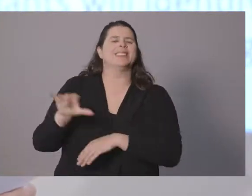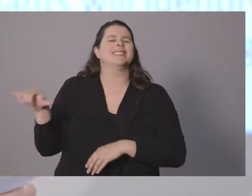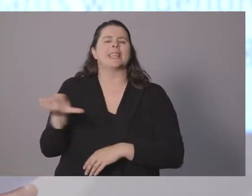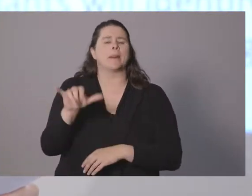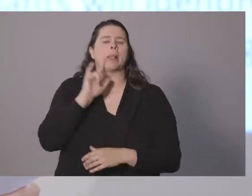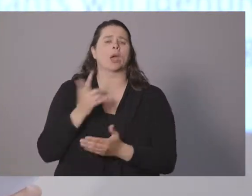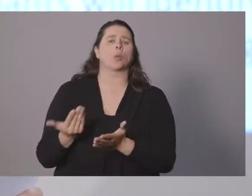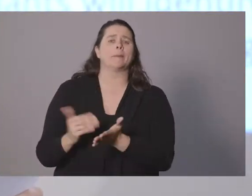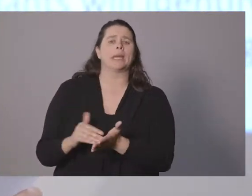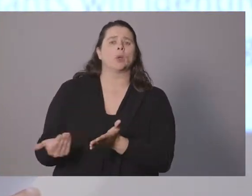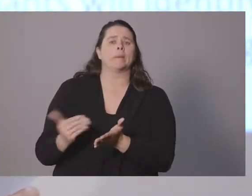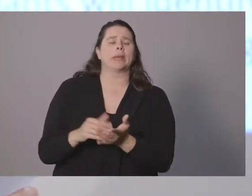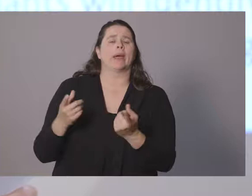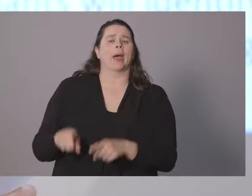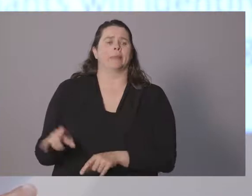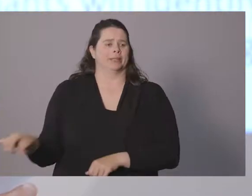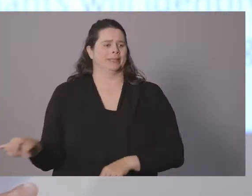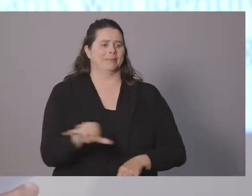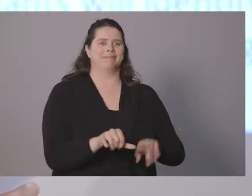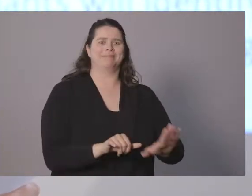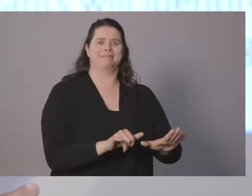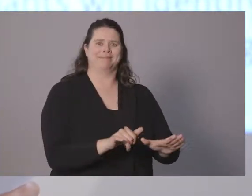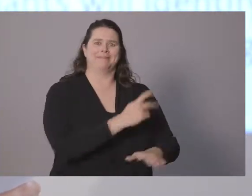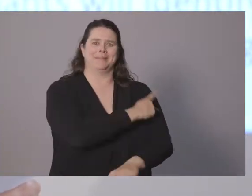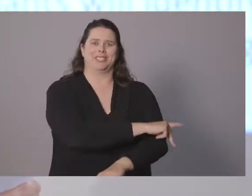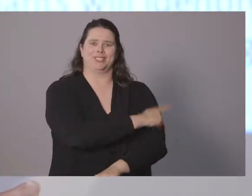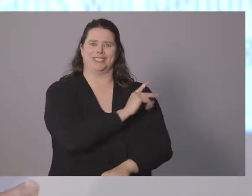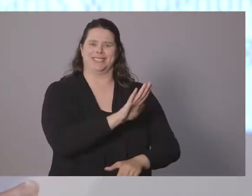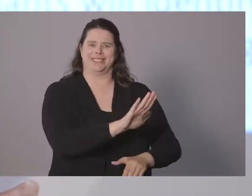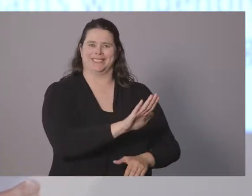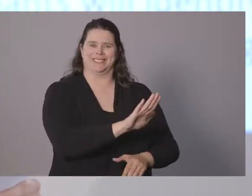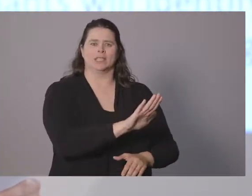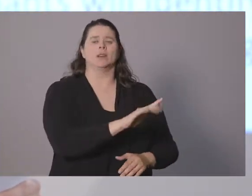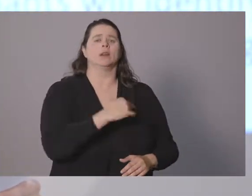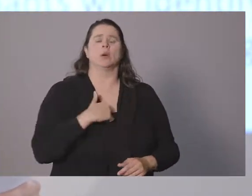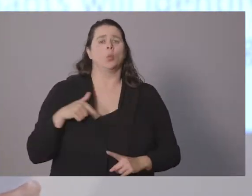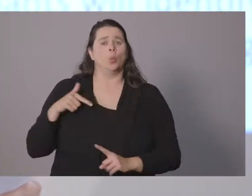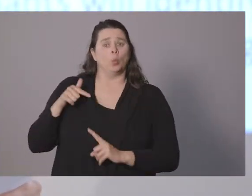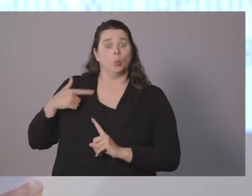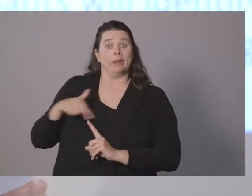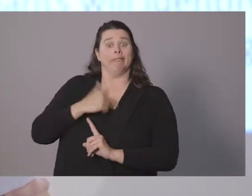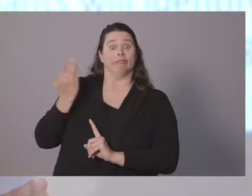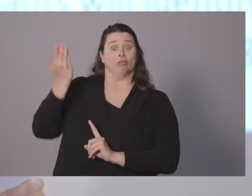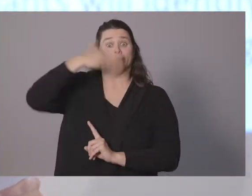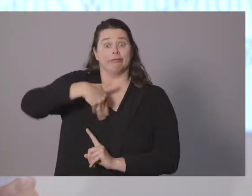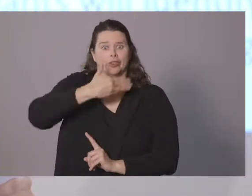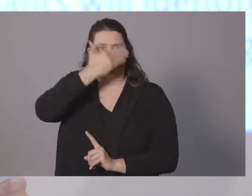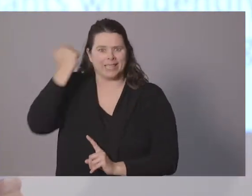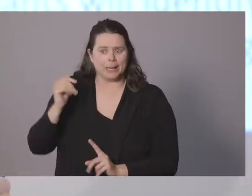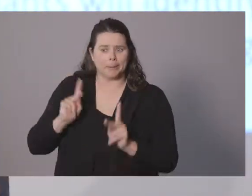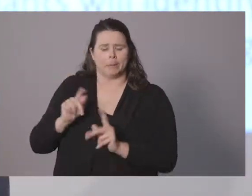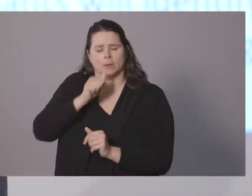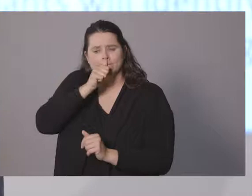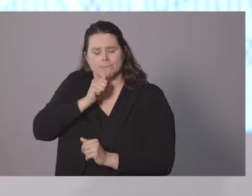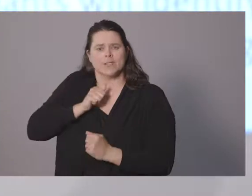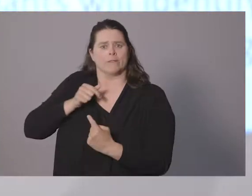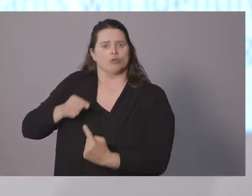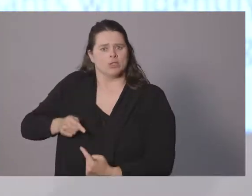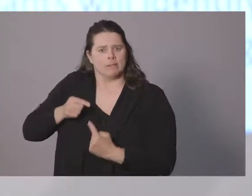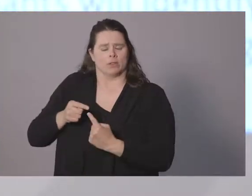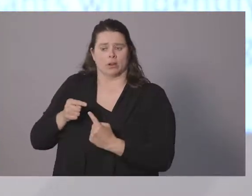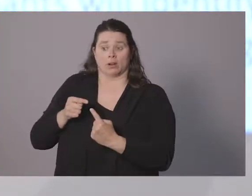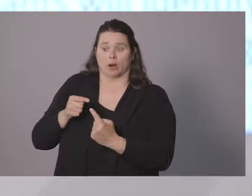psyche, hard-earned knowledge has been repeatedly lost and subsequently rediscovered de